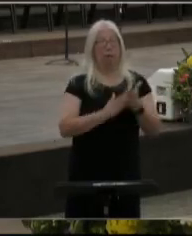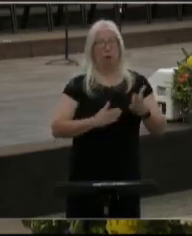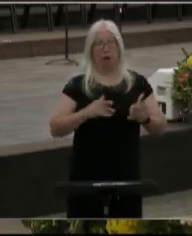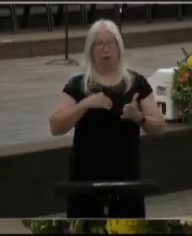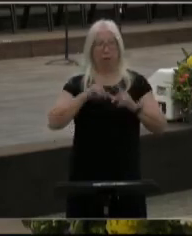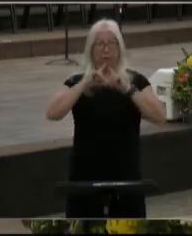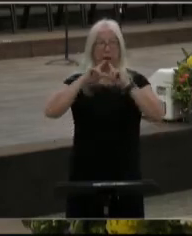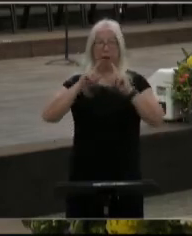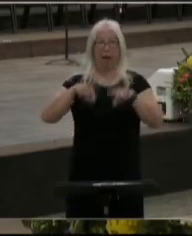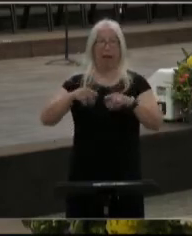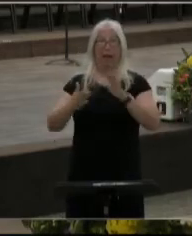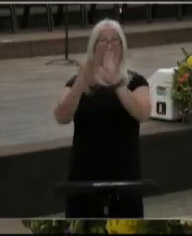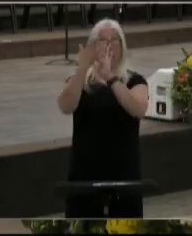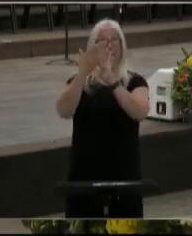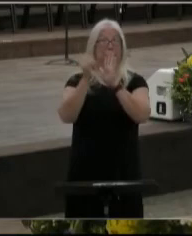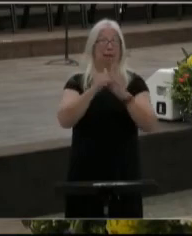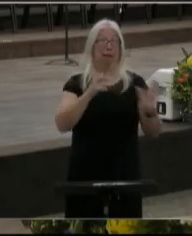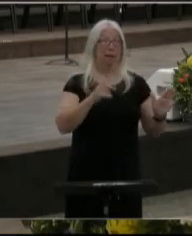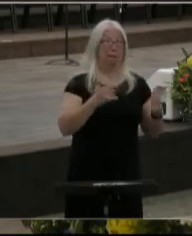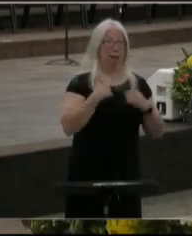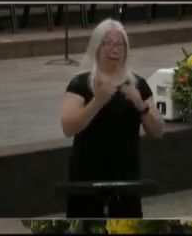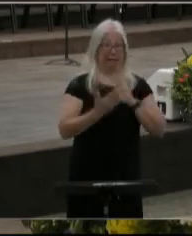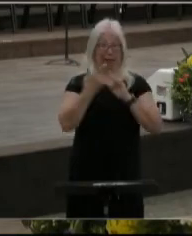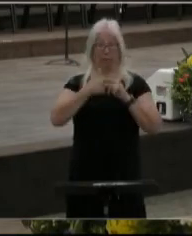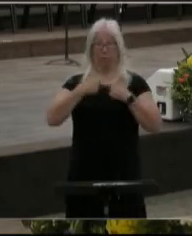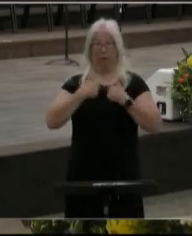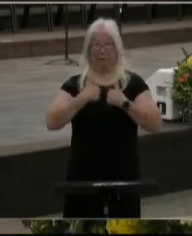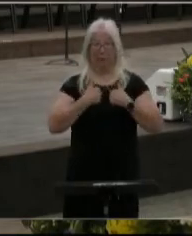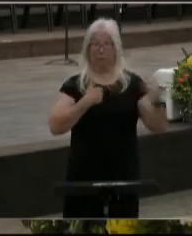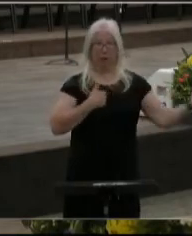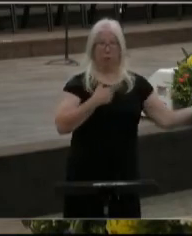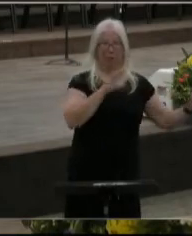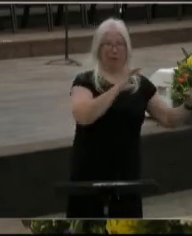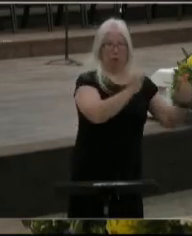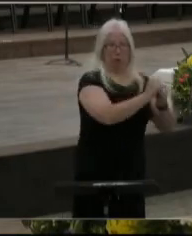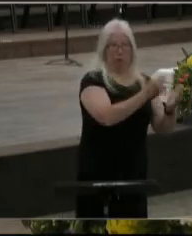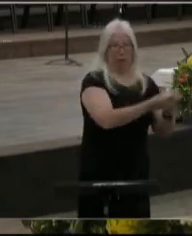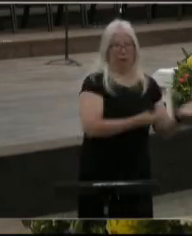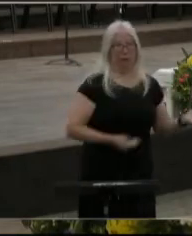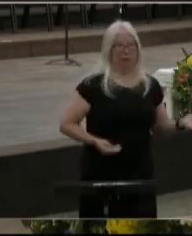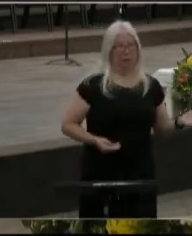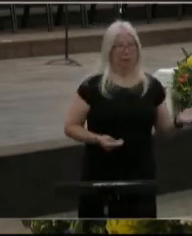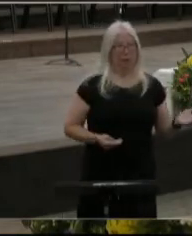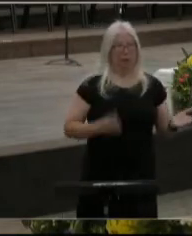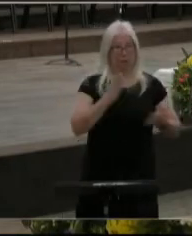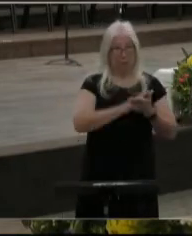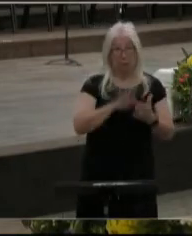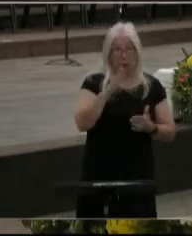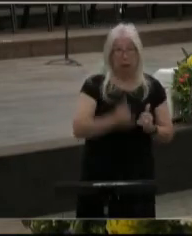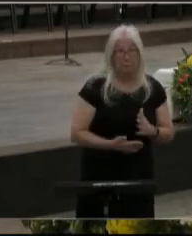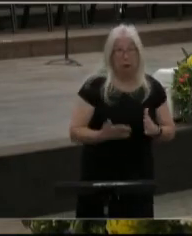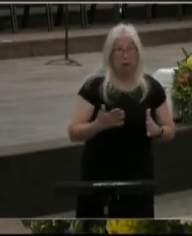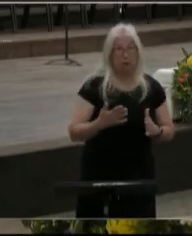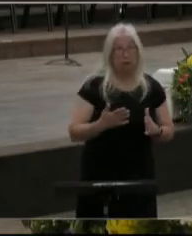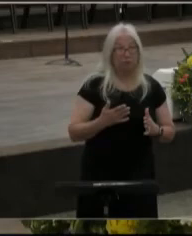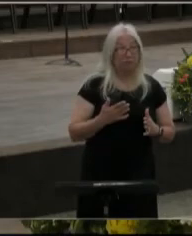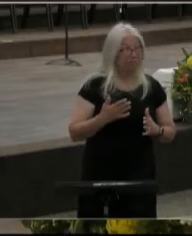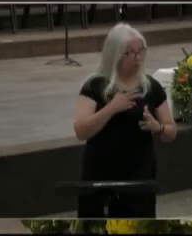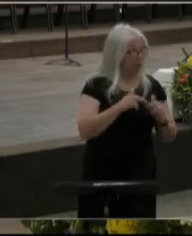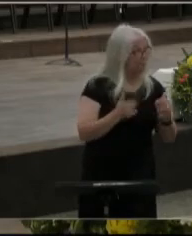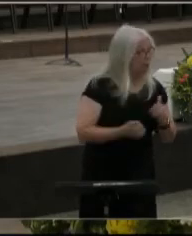going to give answer. I'm not going to give account for them. I am going to give account for me. Are y'all with me? Some of y'all got burnt, hadn't you? You got your bacon burned, didn't